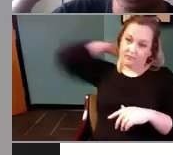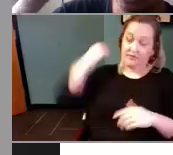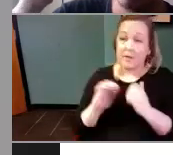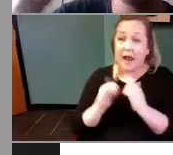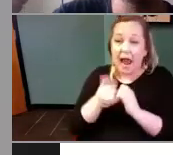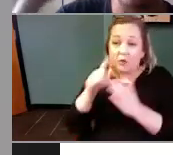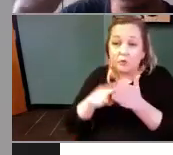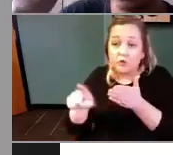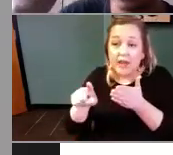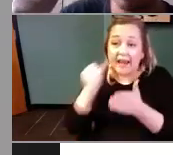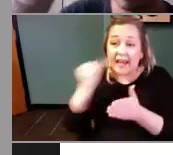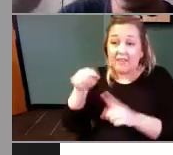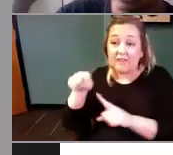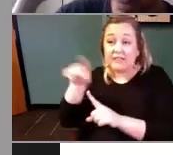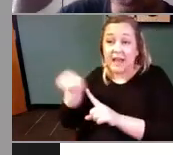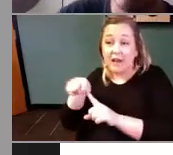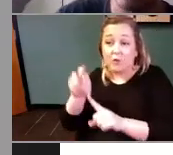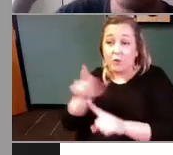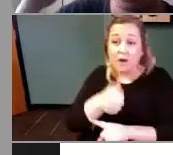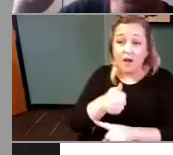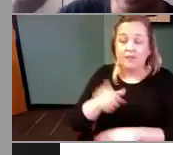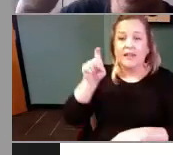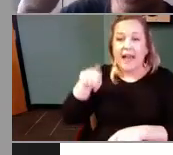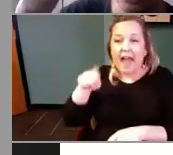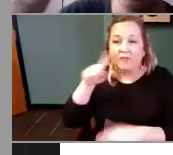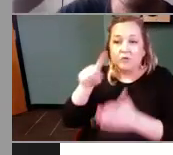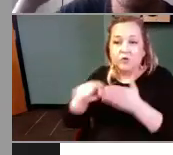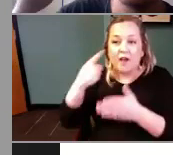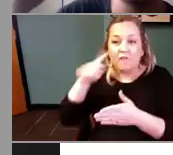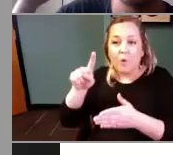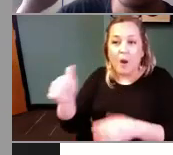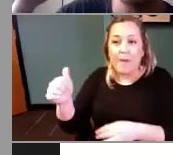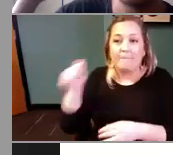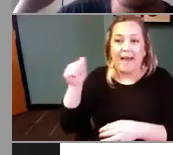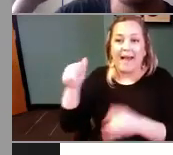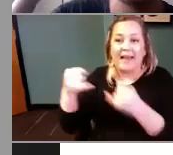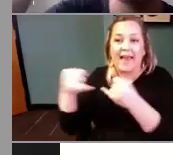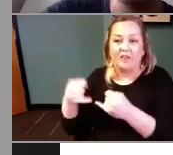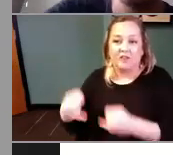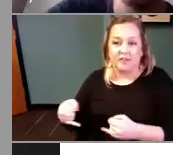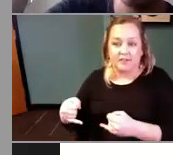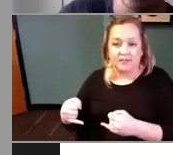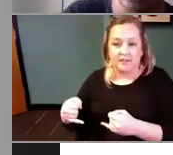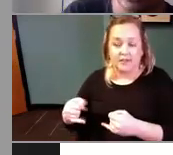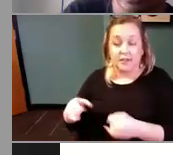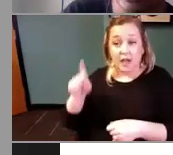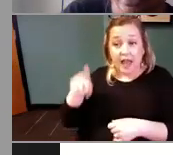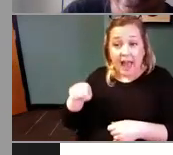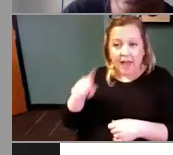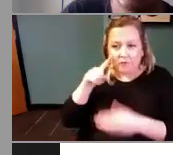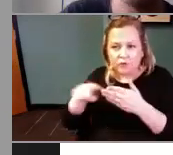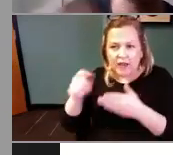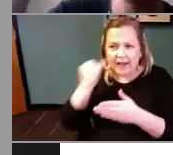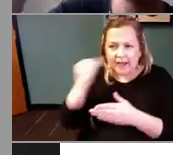have to check for back edges. And the only way of checking back edges is you would need to check whether a particular node, in this